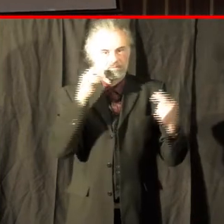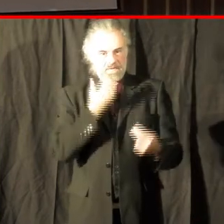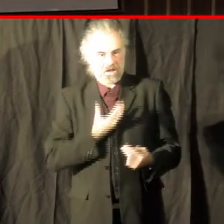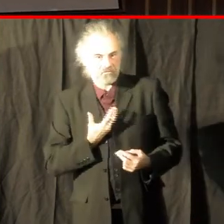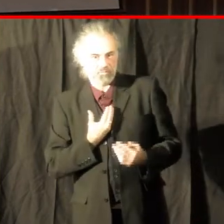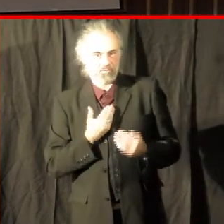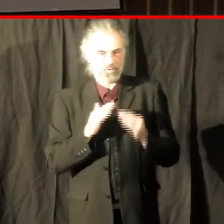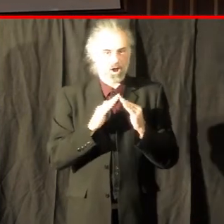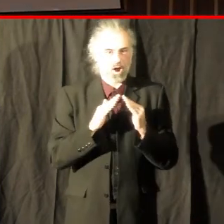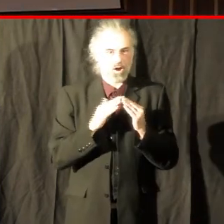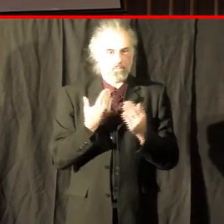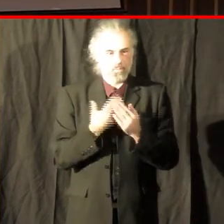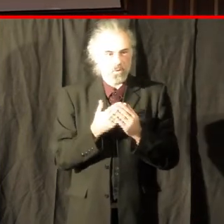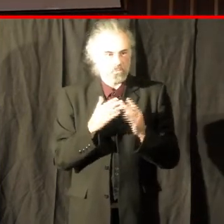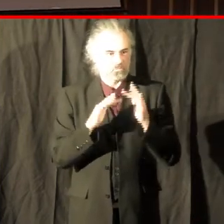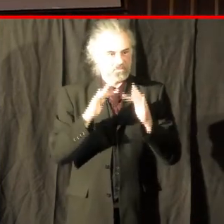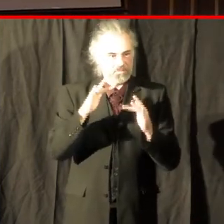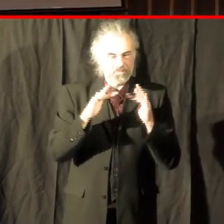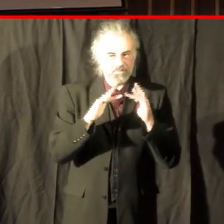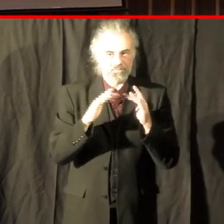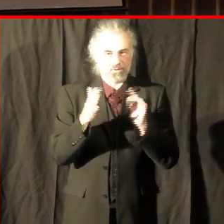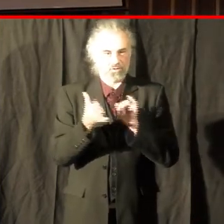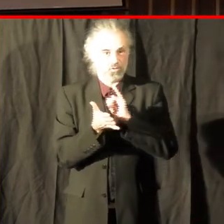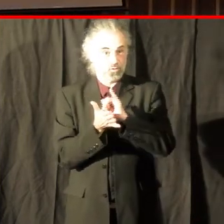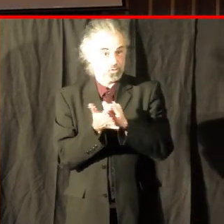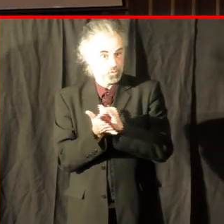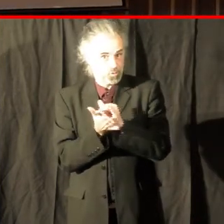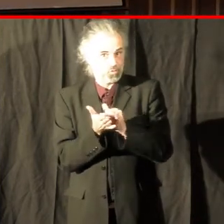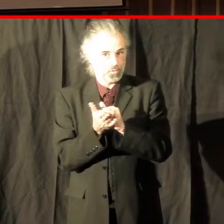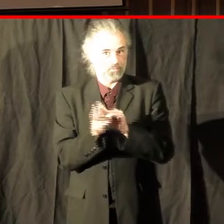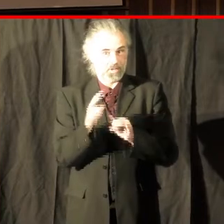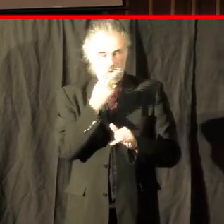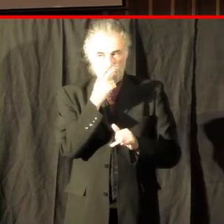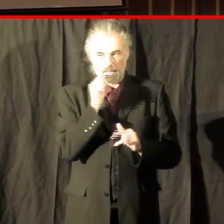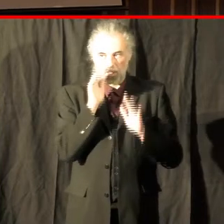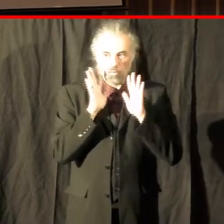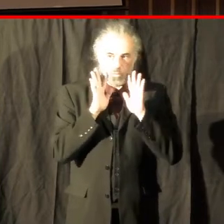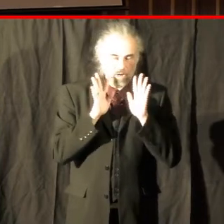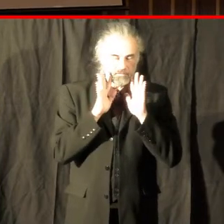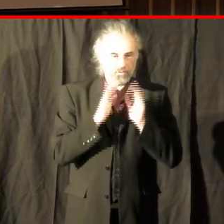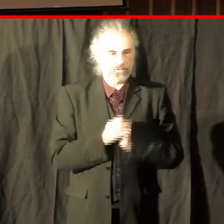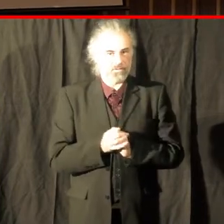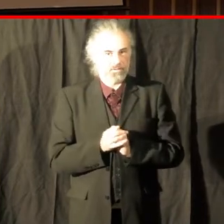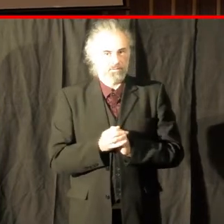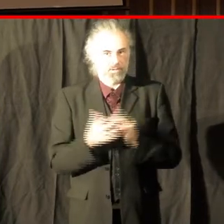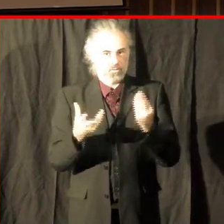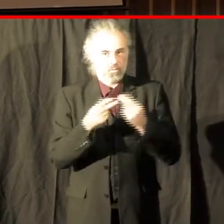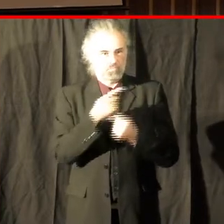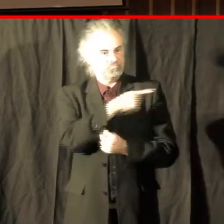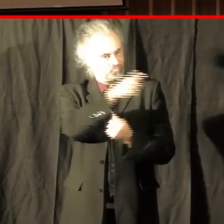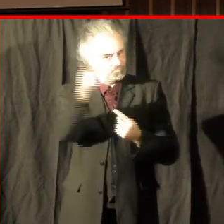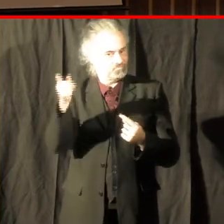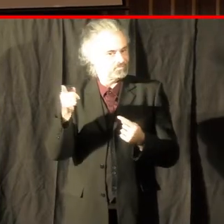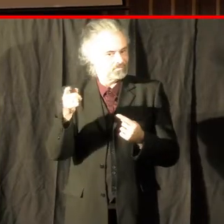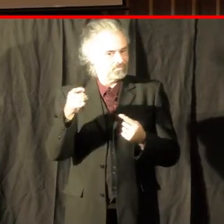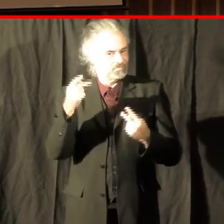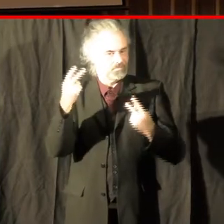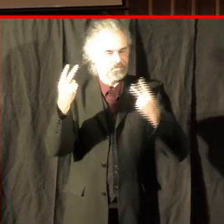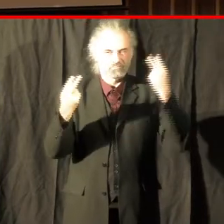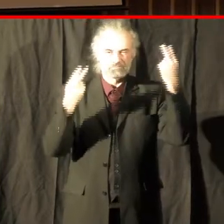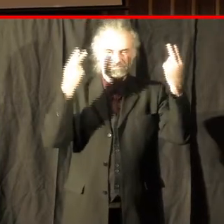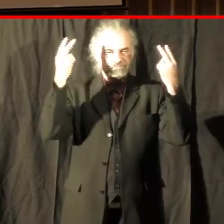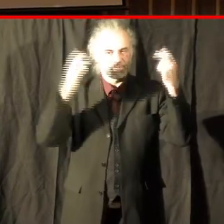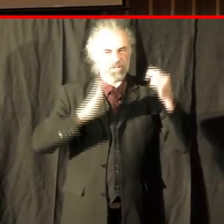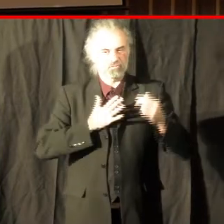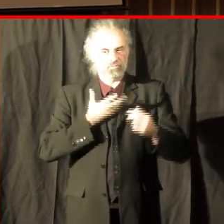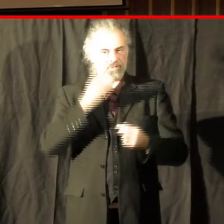homes online on YouTube tonight. It is absolutely wonderful to be with you tonight to explore this interesting concept